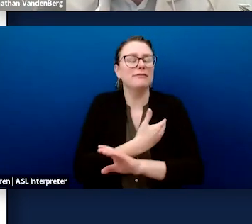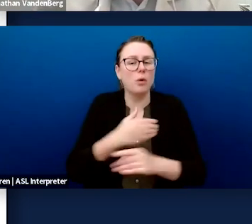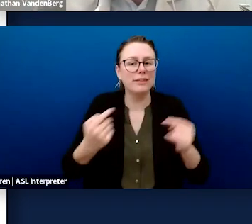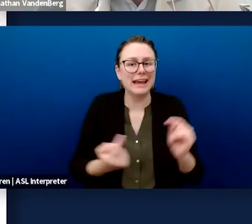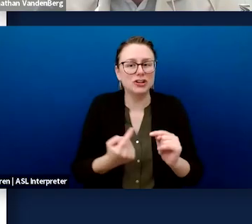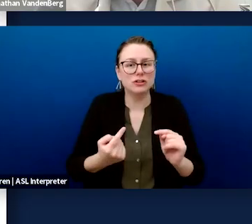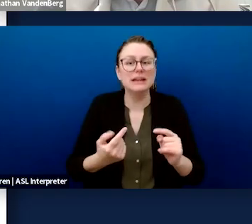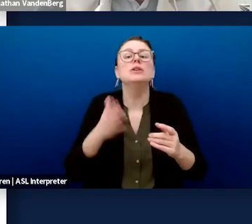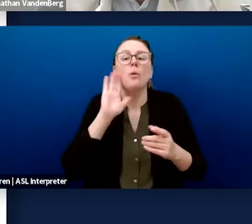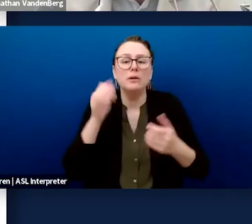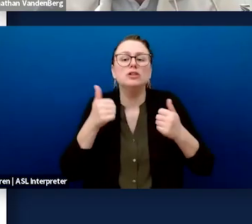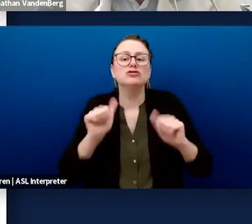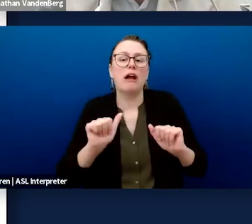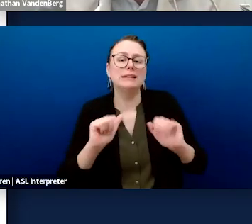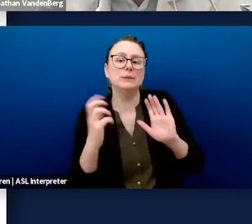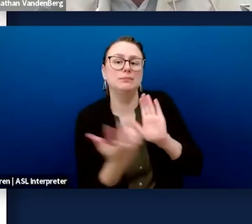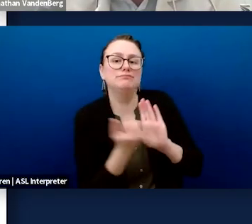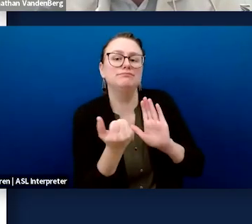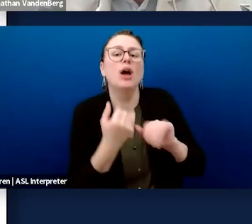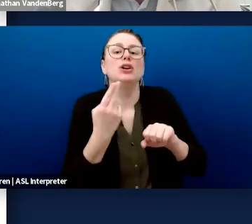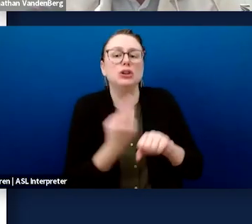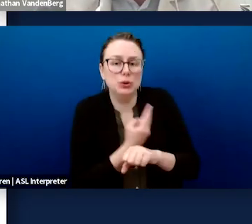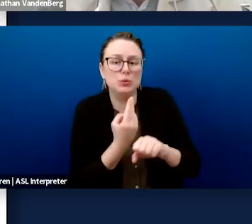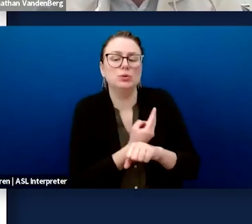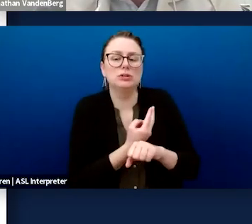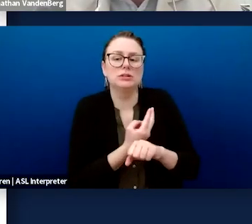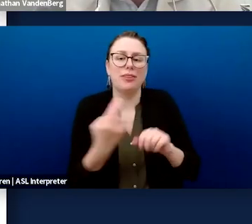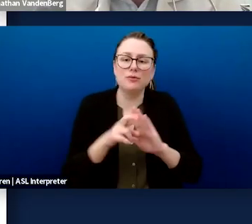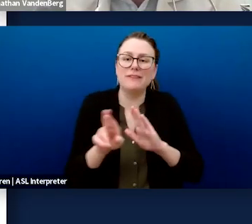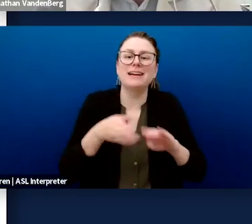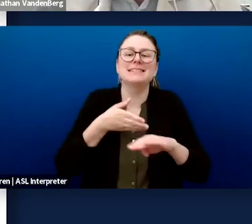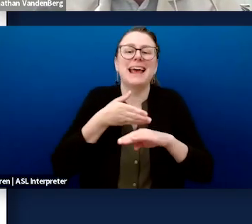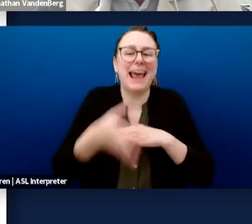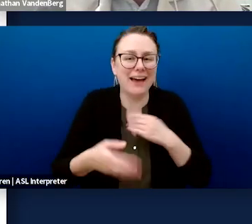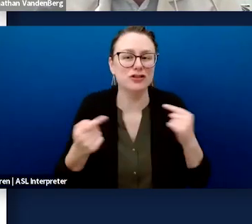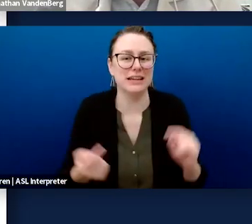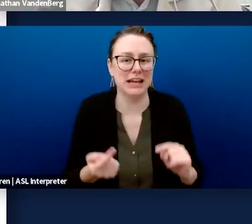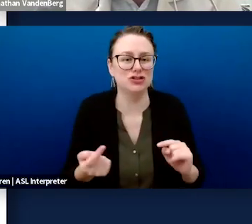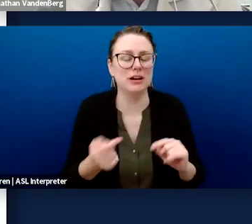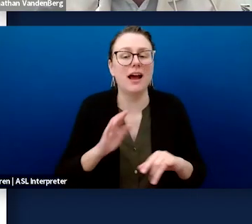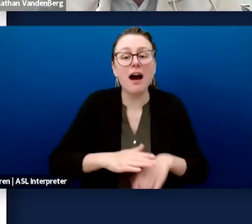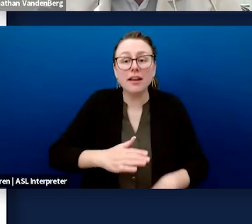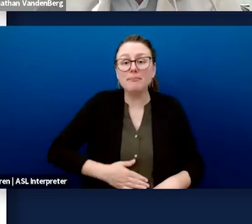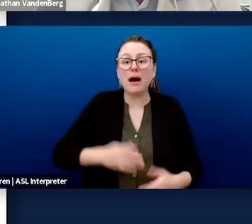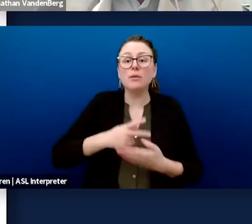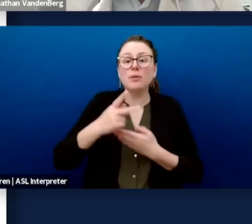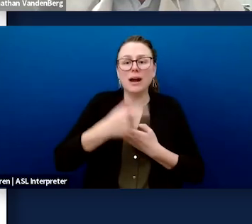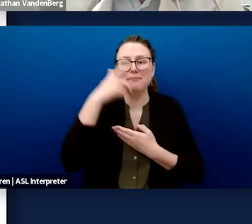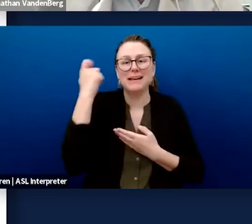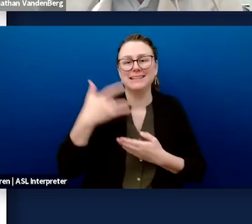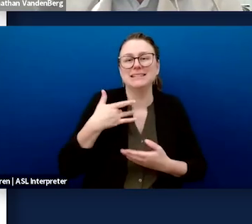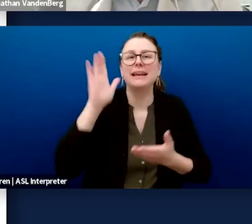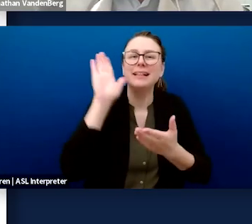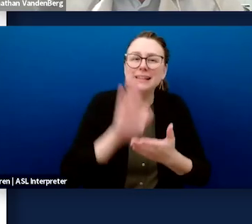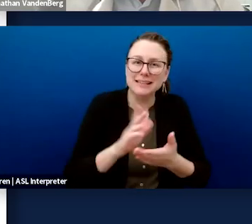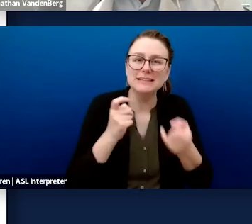we try and use those reflexes to get people on a bowel program after their spinal cord injury because they tend to have less control.